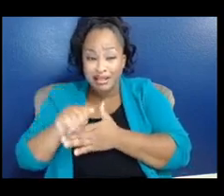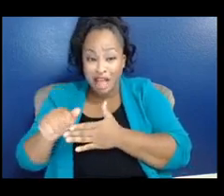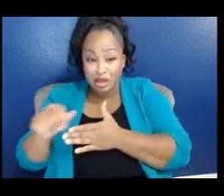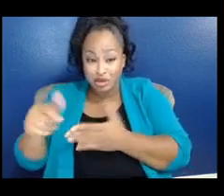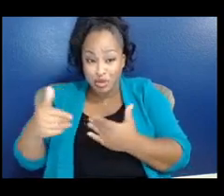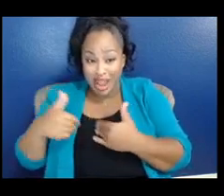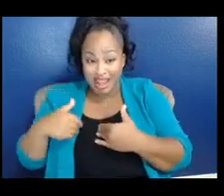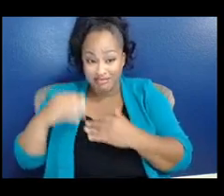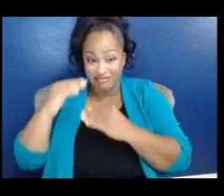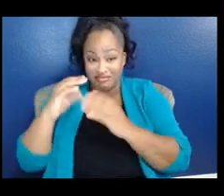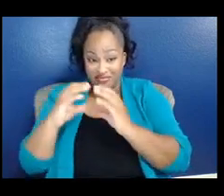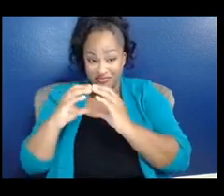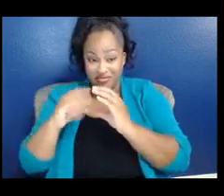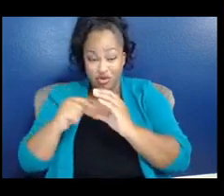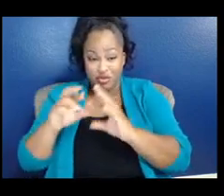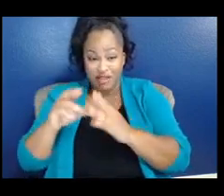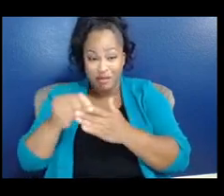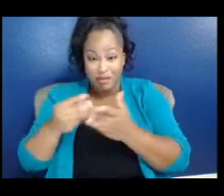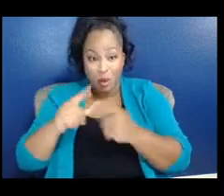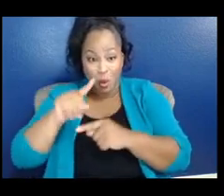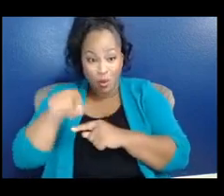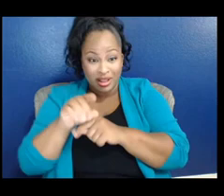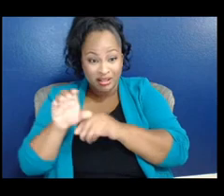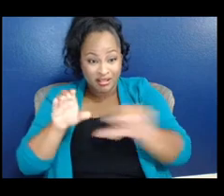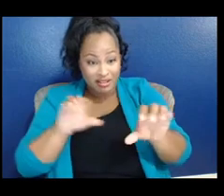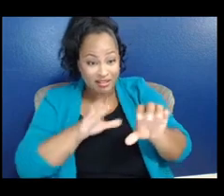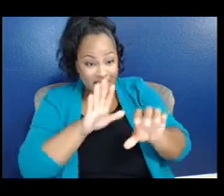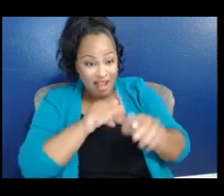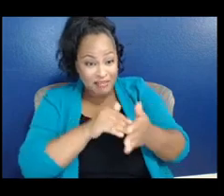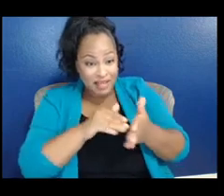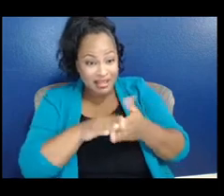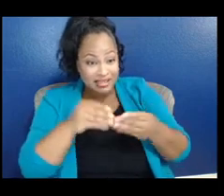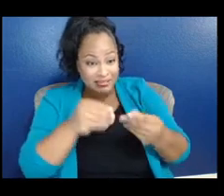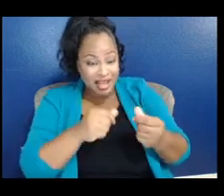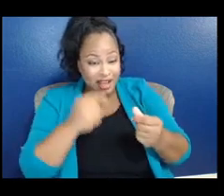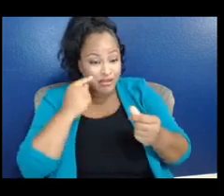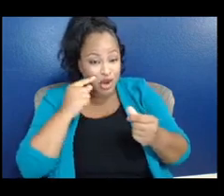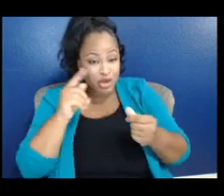only $5 million is being spent on uterine fibroid research.